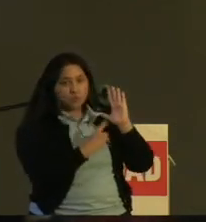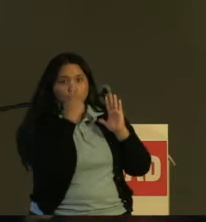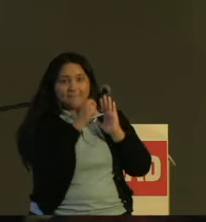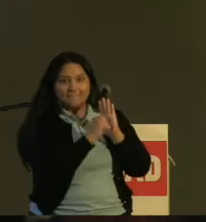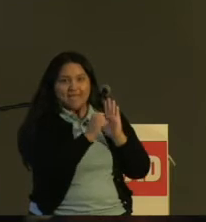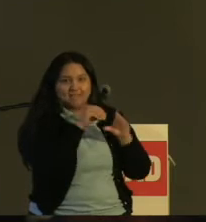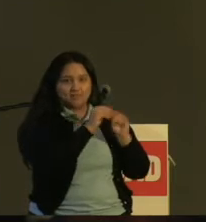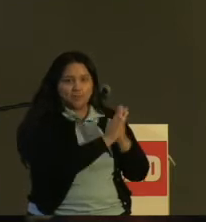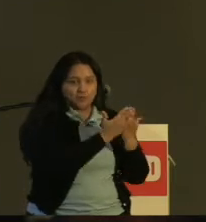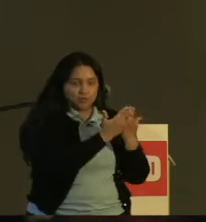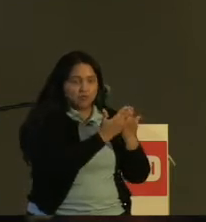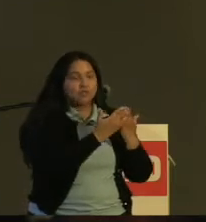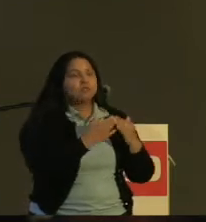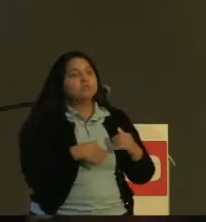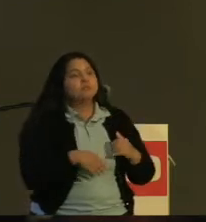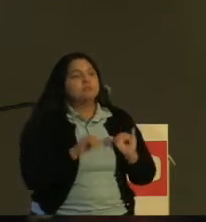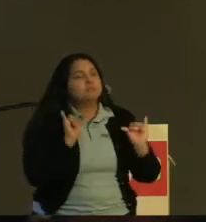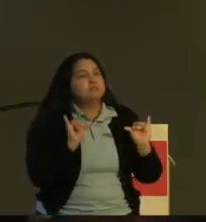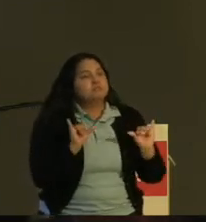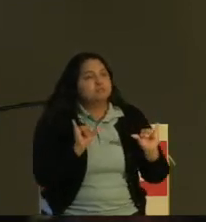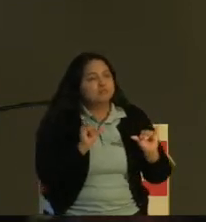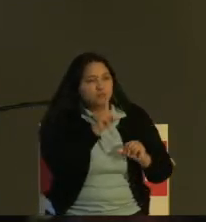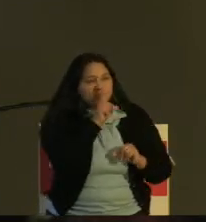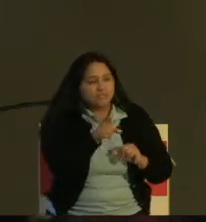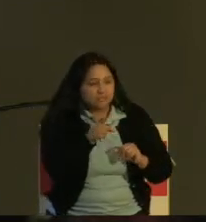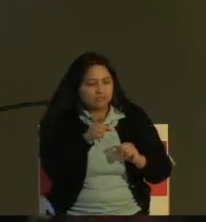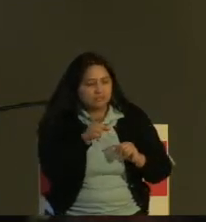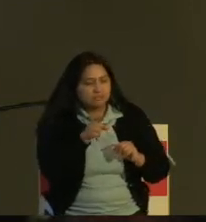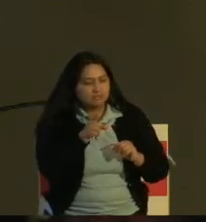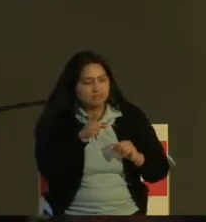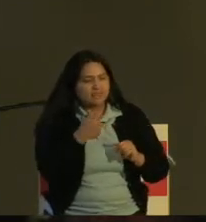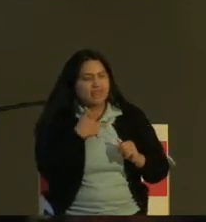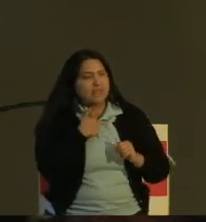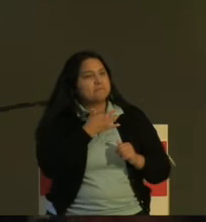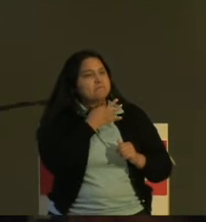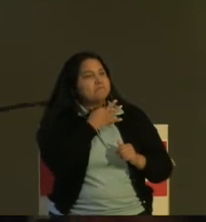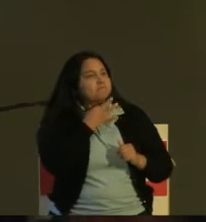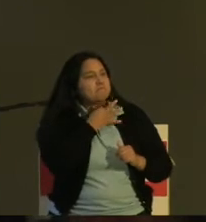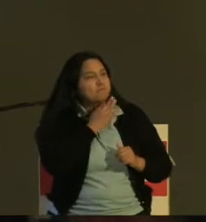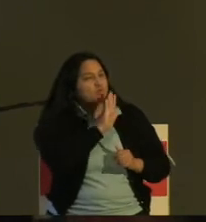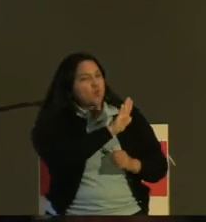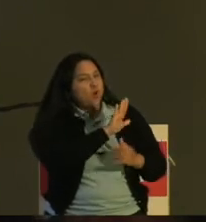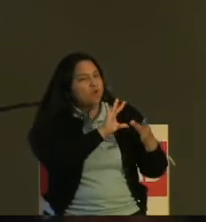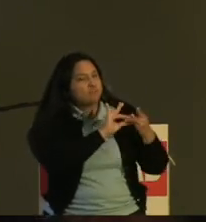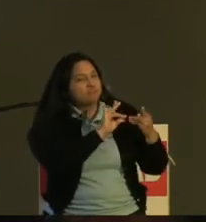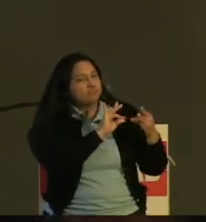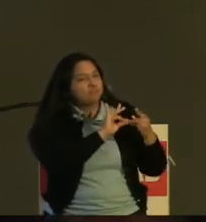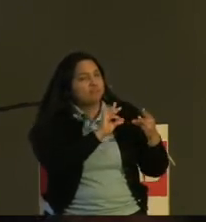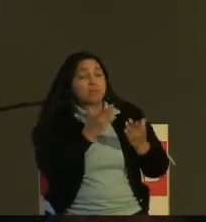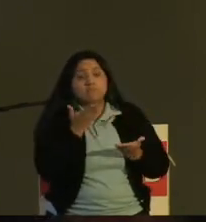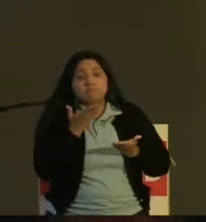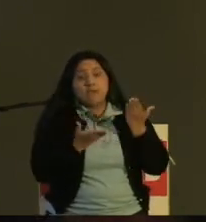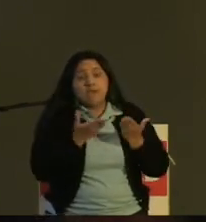book, which I think is really something I would like you to comment upon. And maybe,